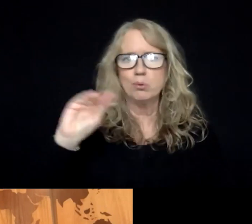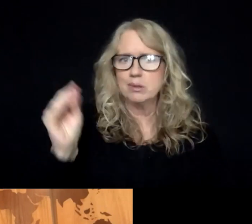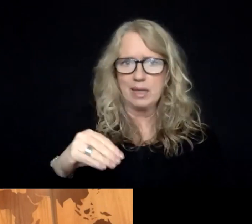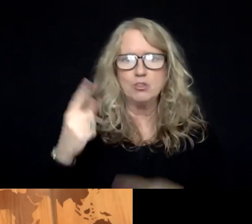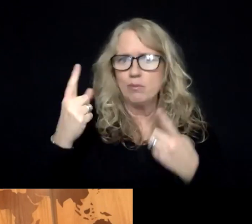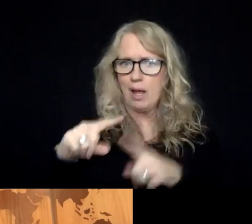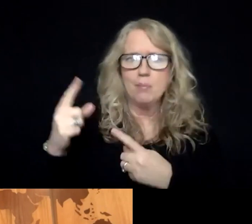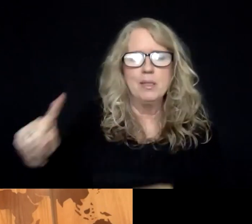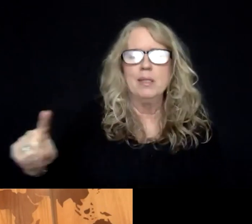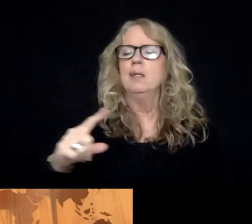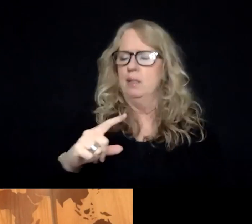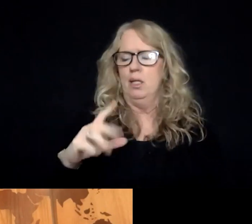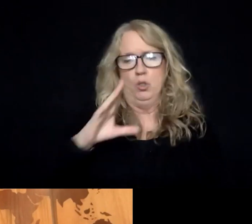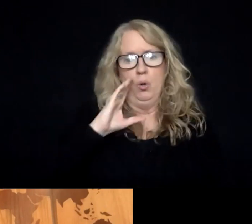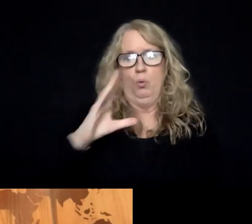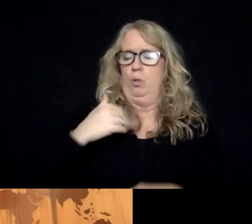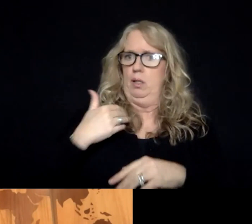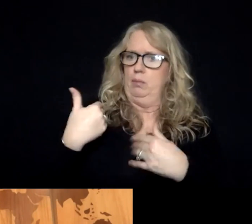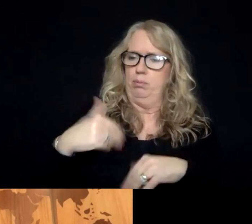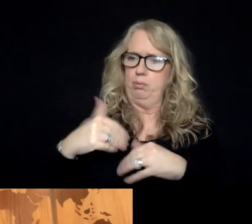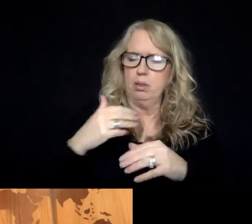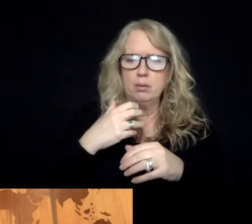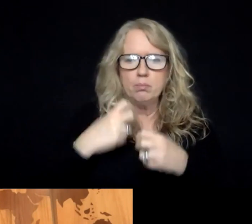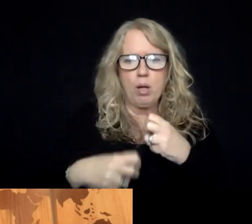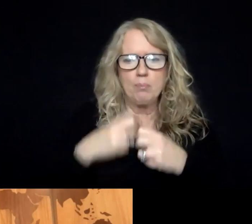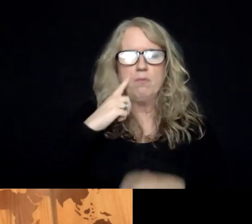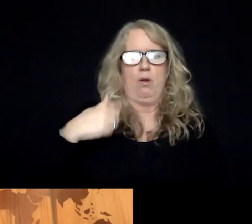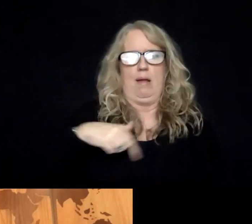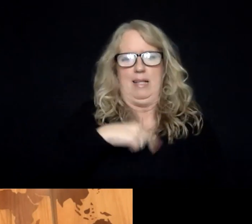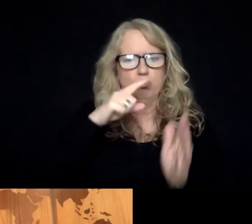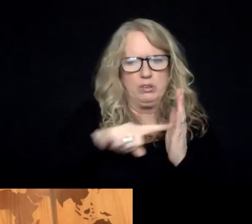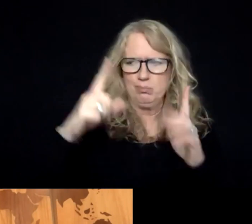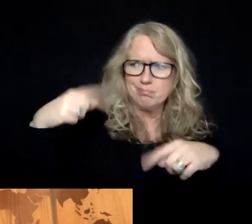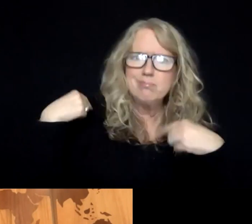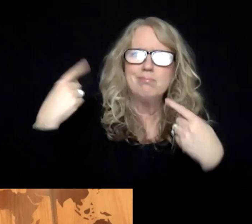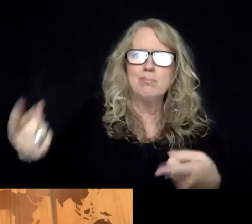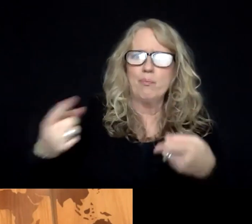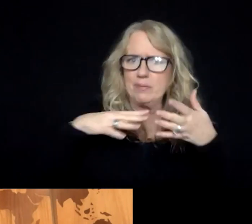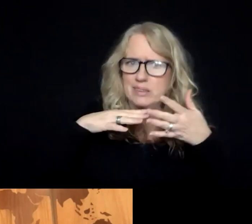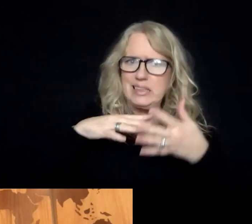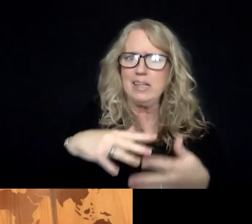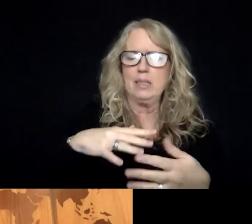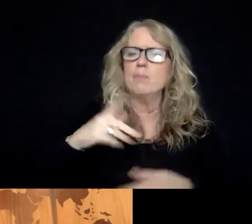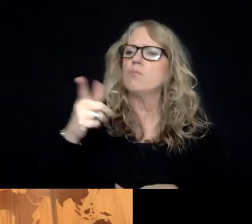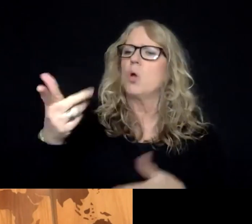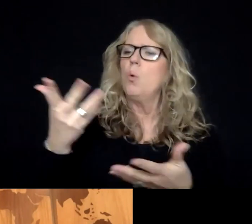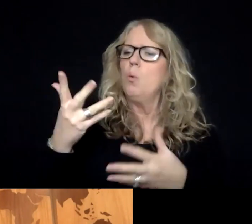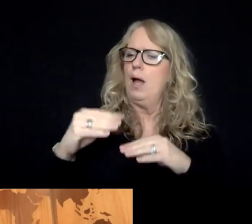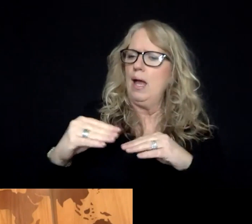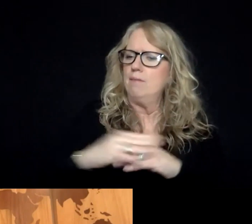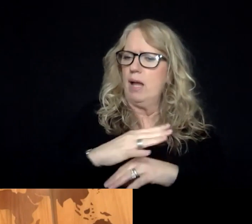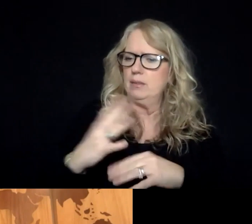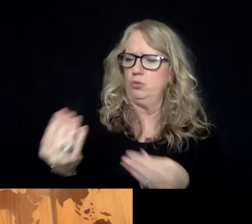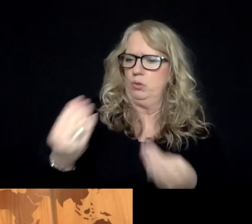creates a dilemma for us researchers who've been studying these things for years, even decades. And I'm curious what advice you would have for those of